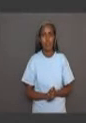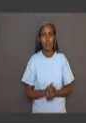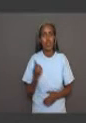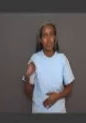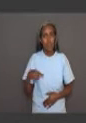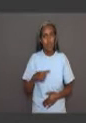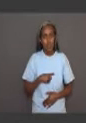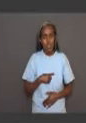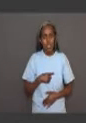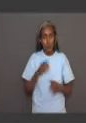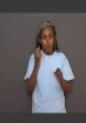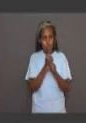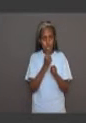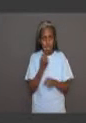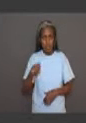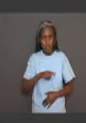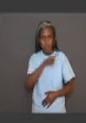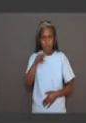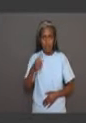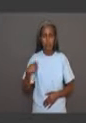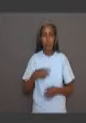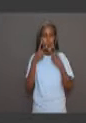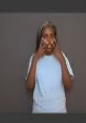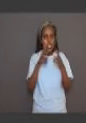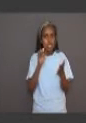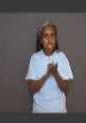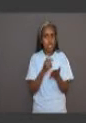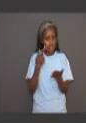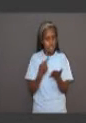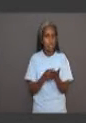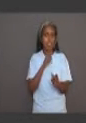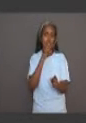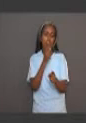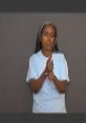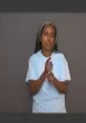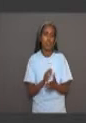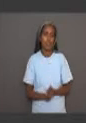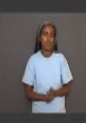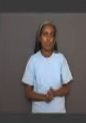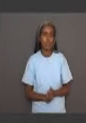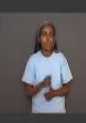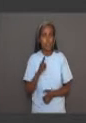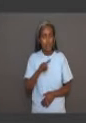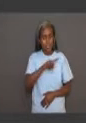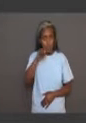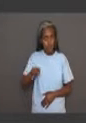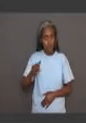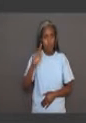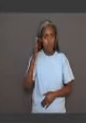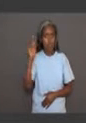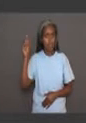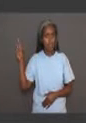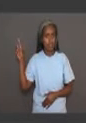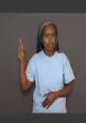When we construct our curve, we see that this is correct. If your curve looked like this